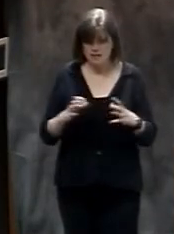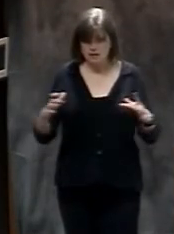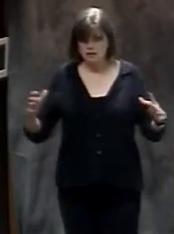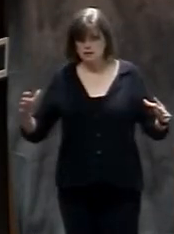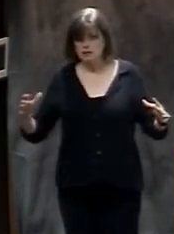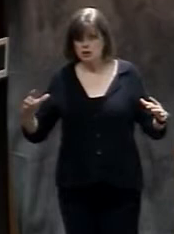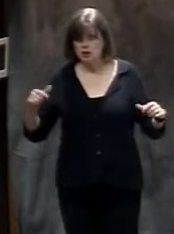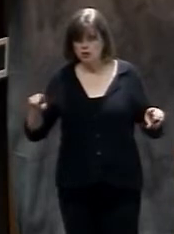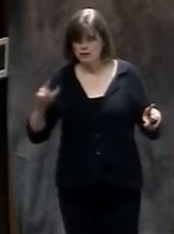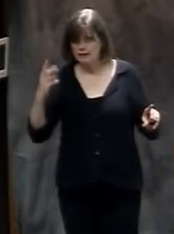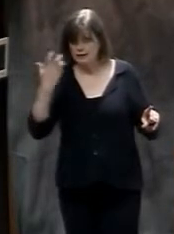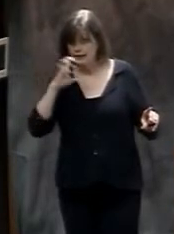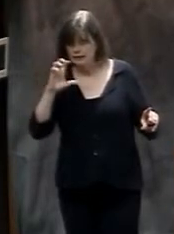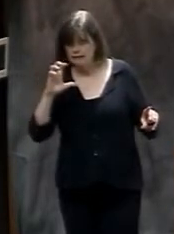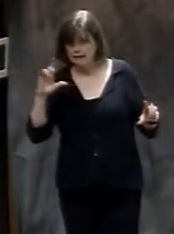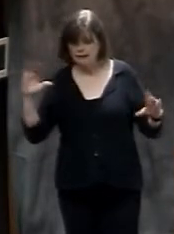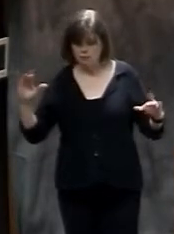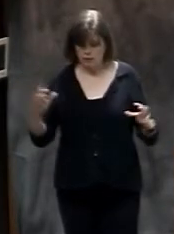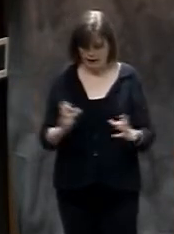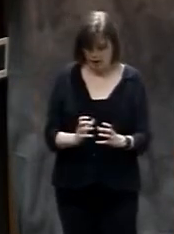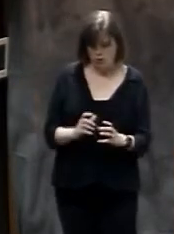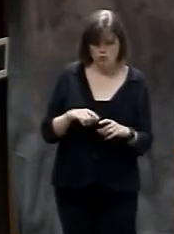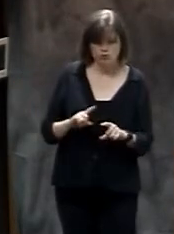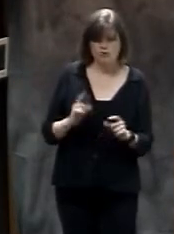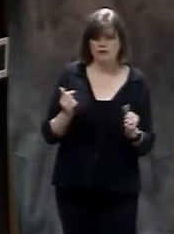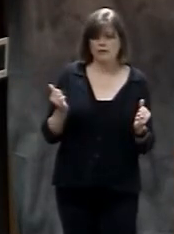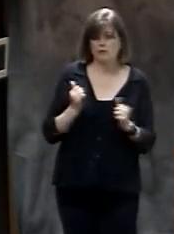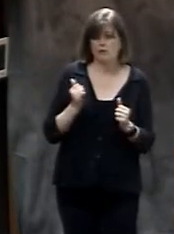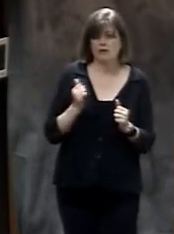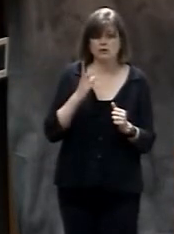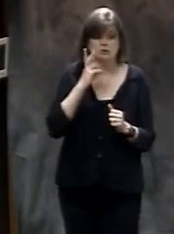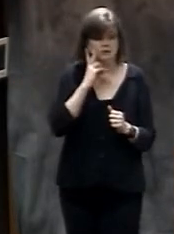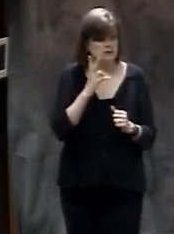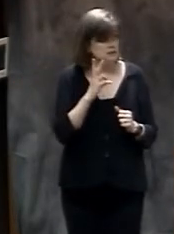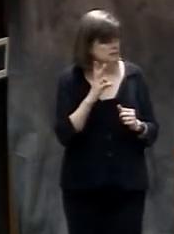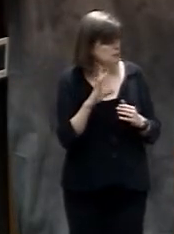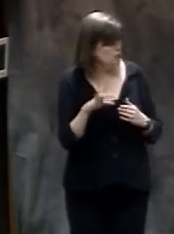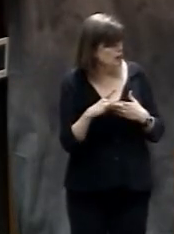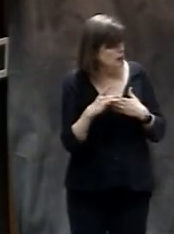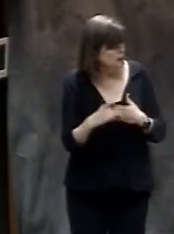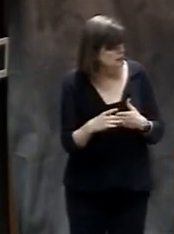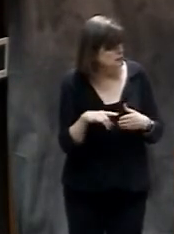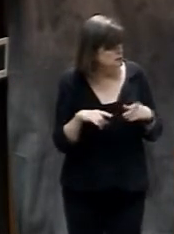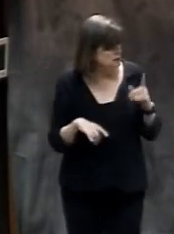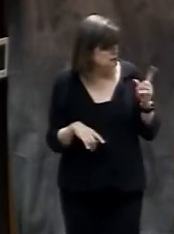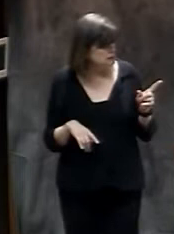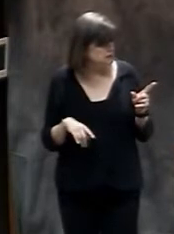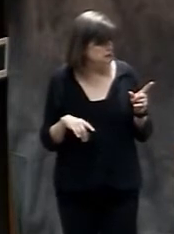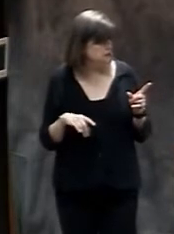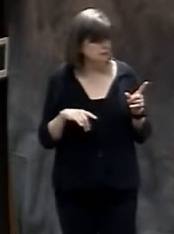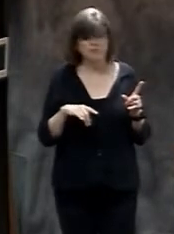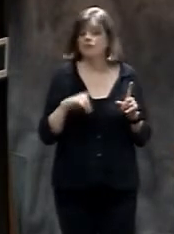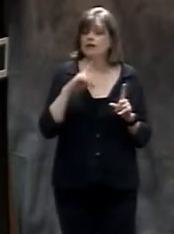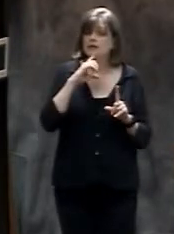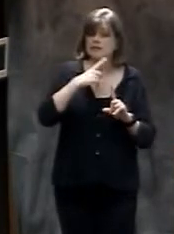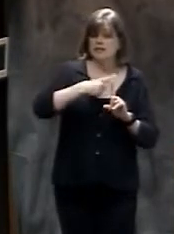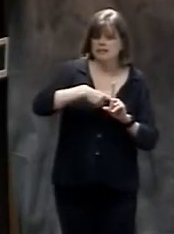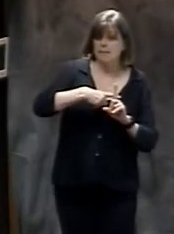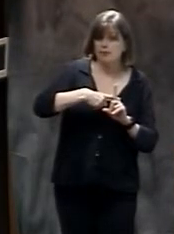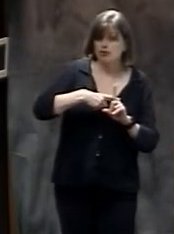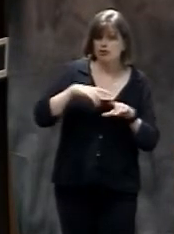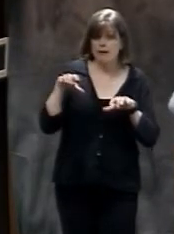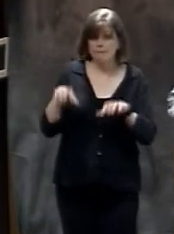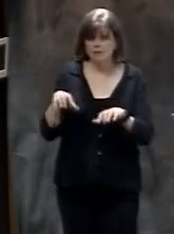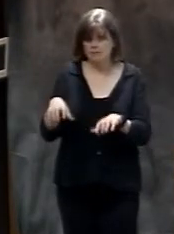And you can see that the drivers of this model shown at the top of the diagram are temperature and precipitation and